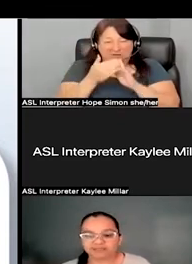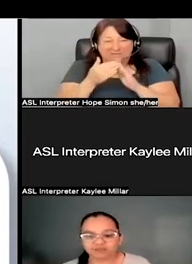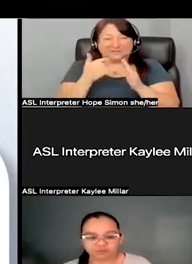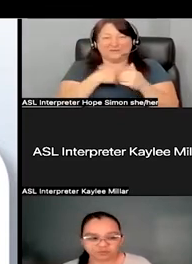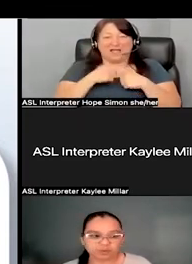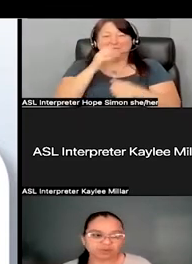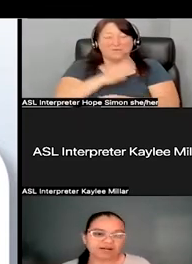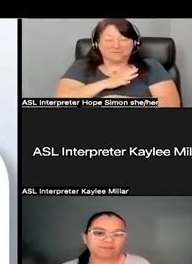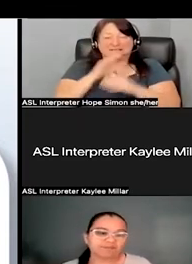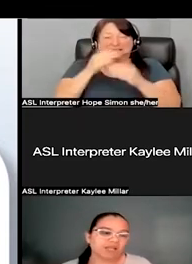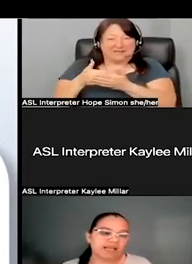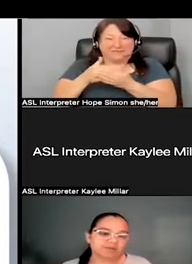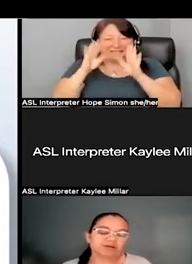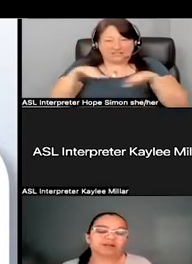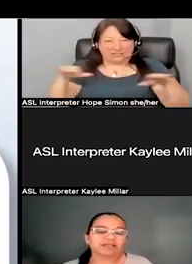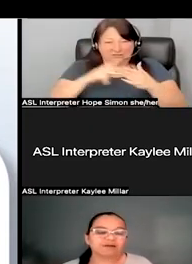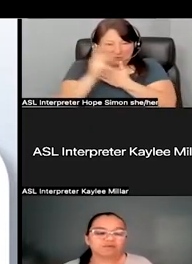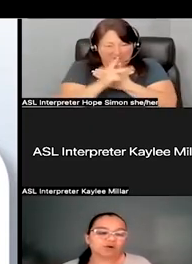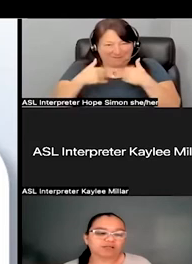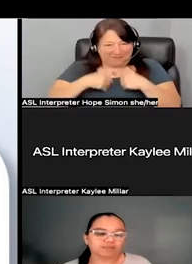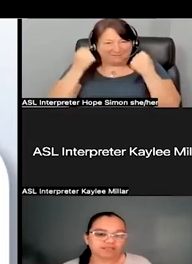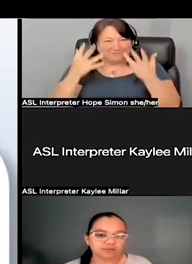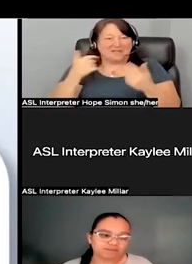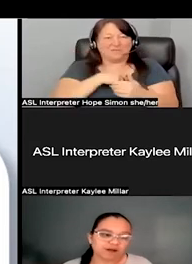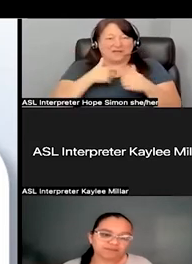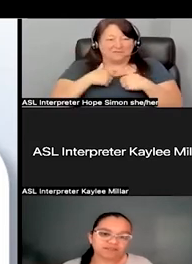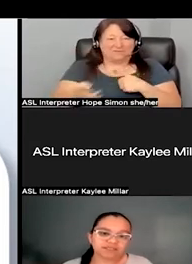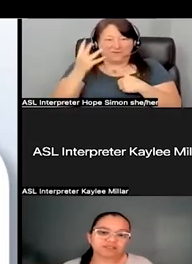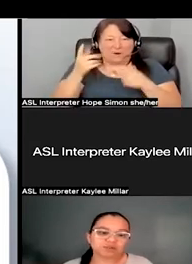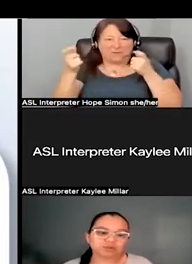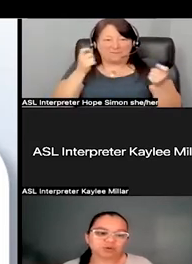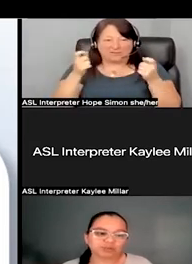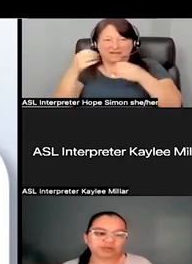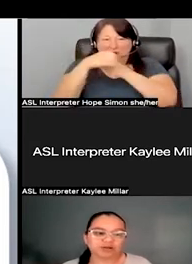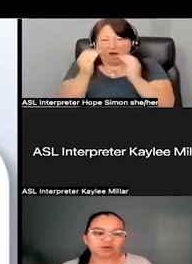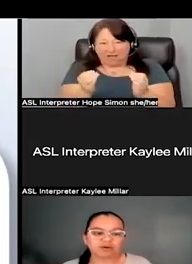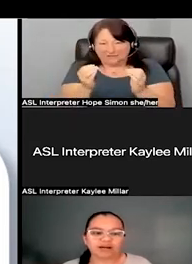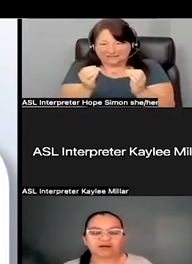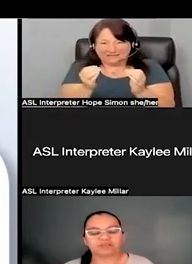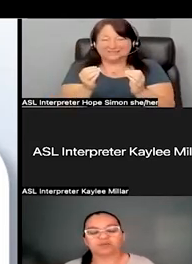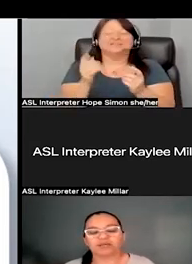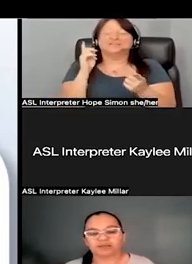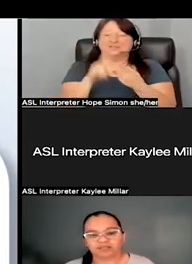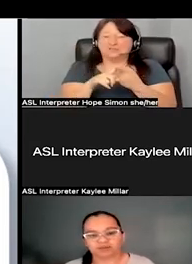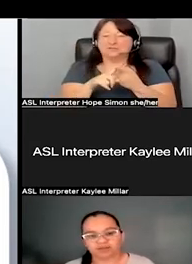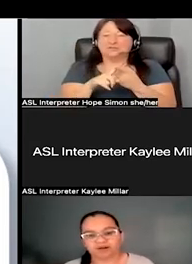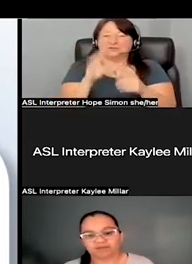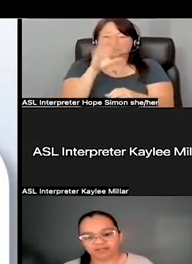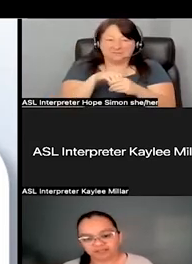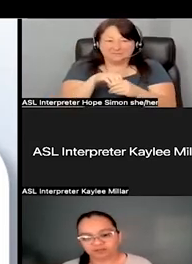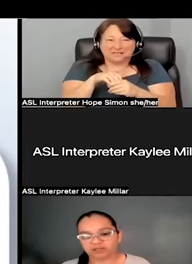Infants, and Children program. And we currently have 4 administrative offices, 2 corporate or warehouse, and a WIC